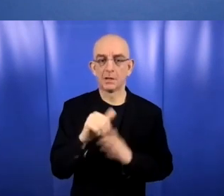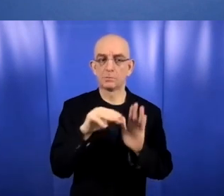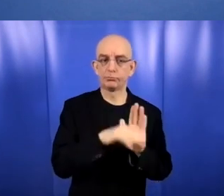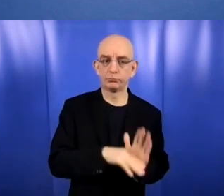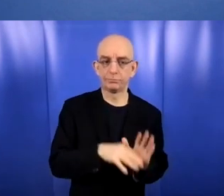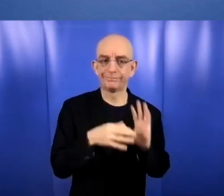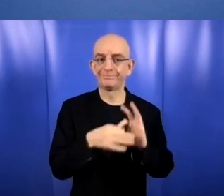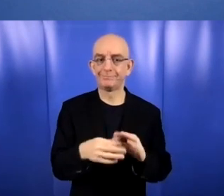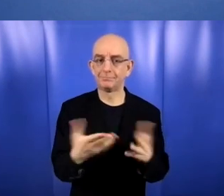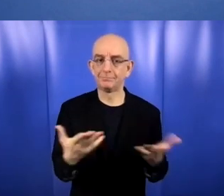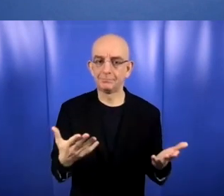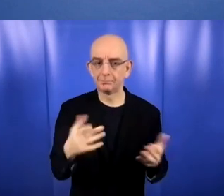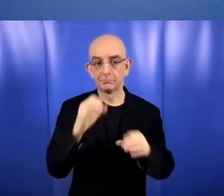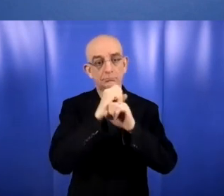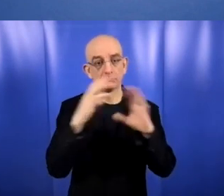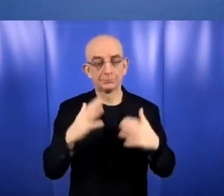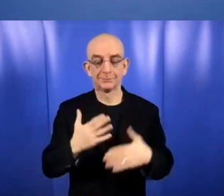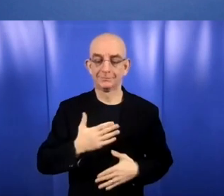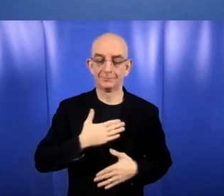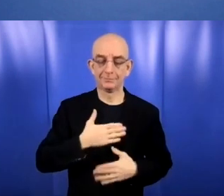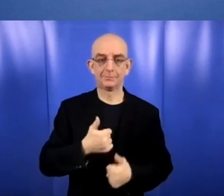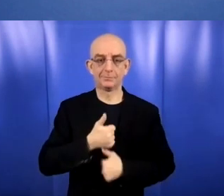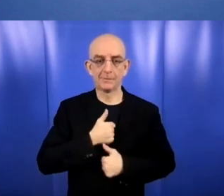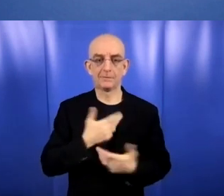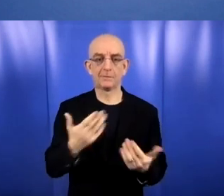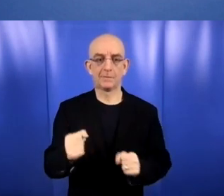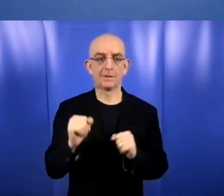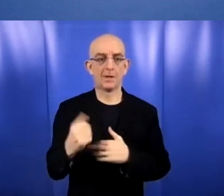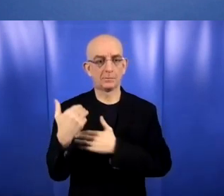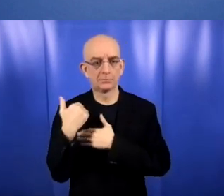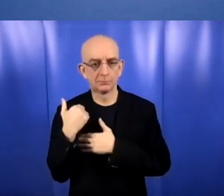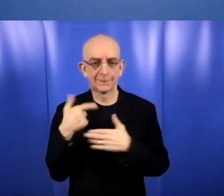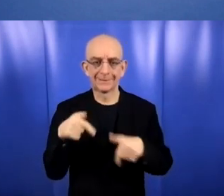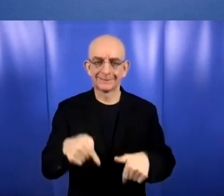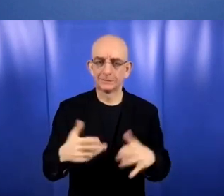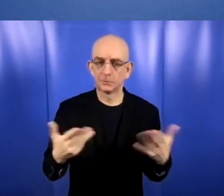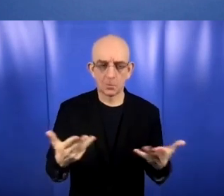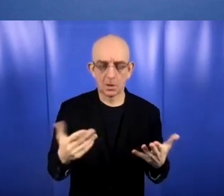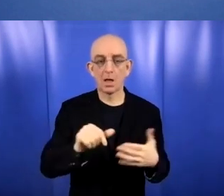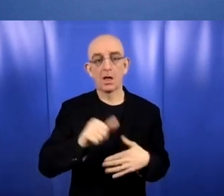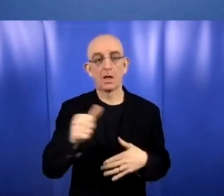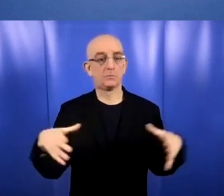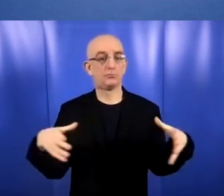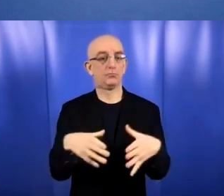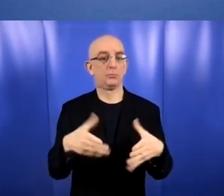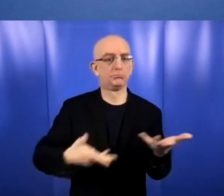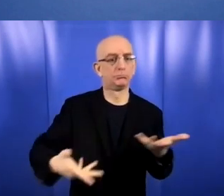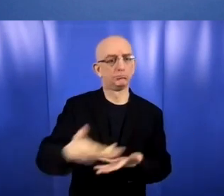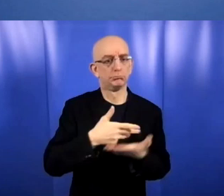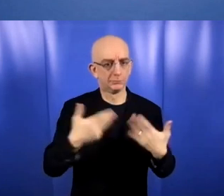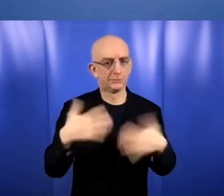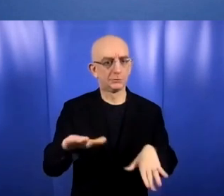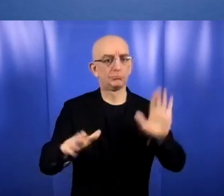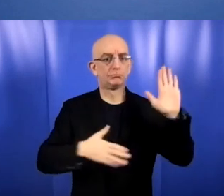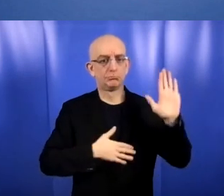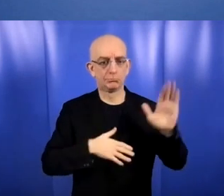Coalition. This is a partnership between UNHCR, the World Bank Partnership for Economic Inclusion, and a growing number of NGOs